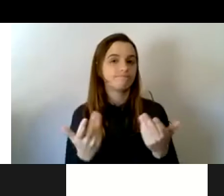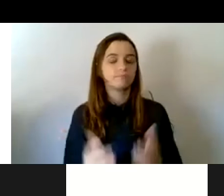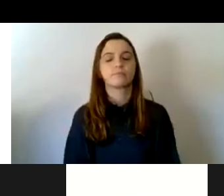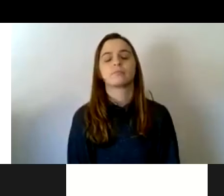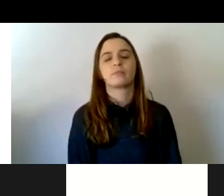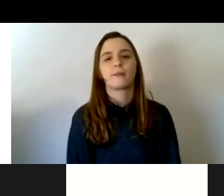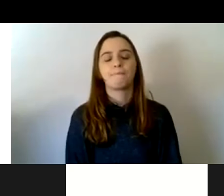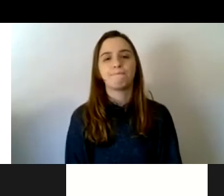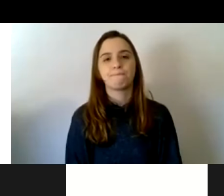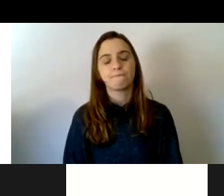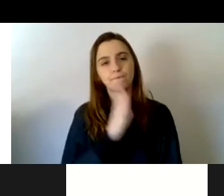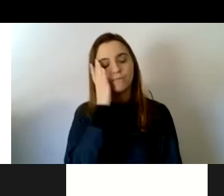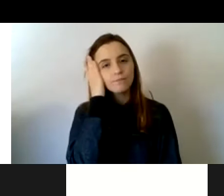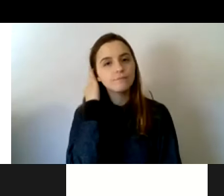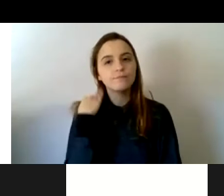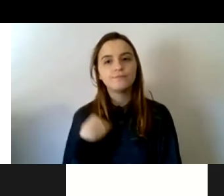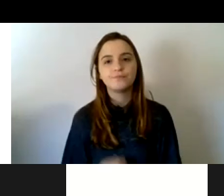the city could do much better.